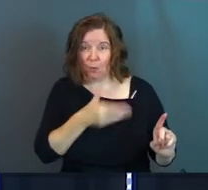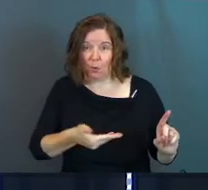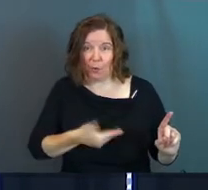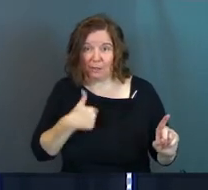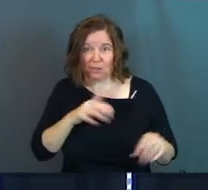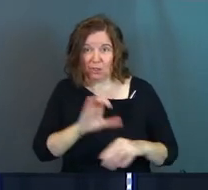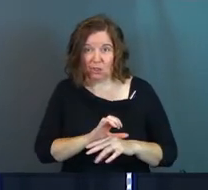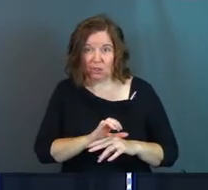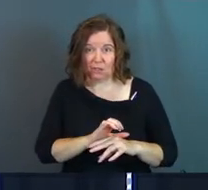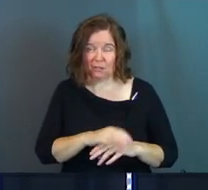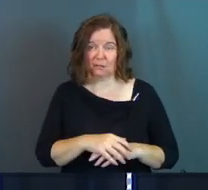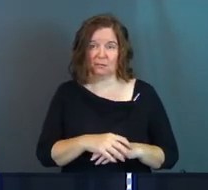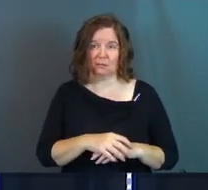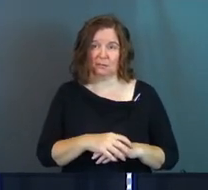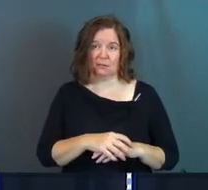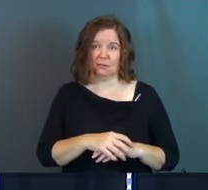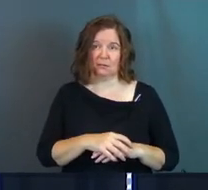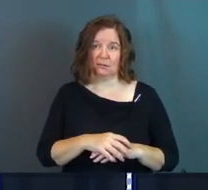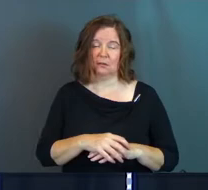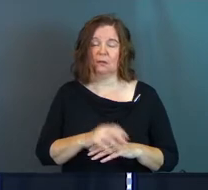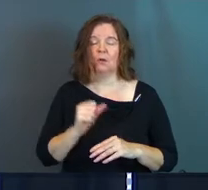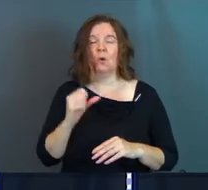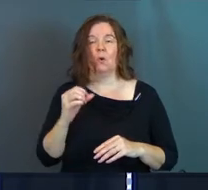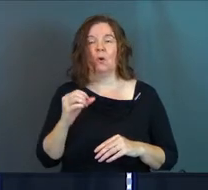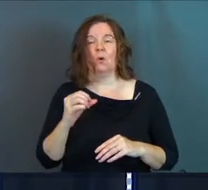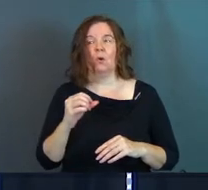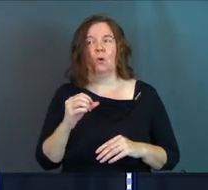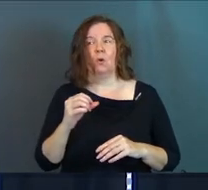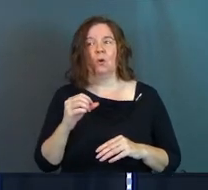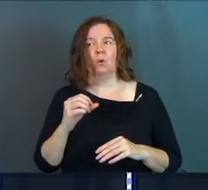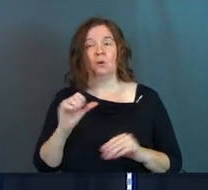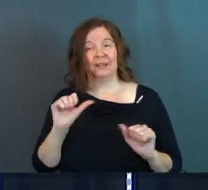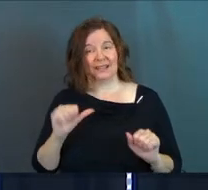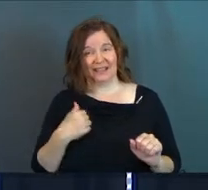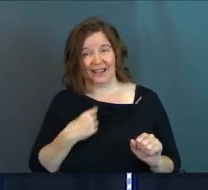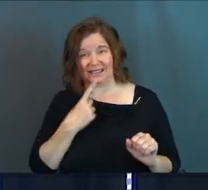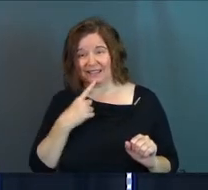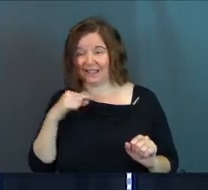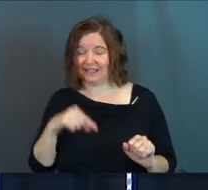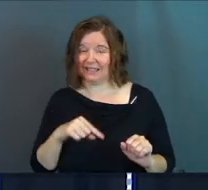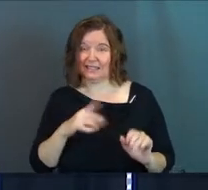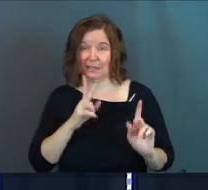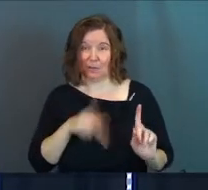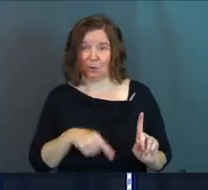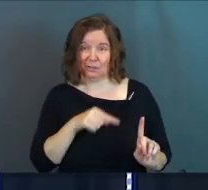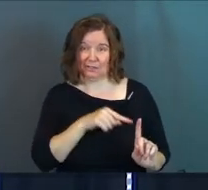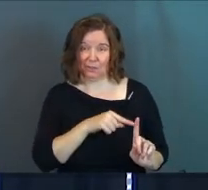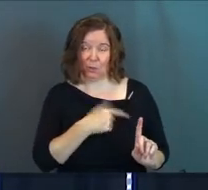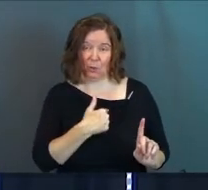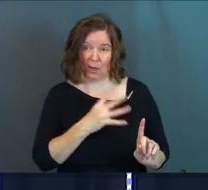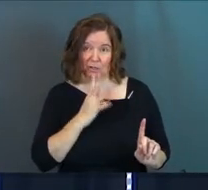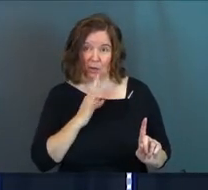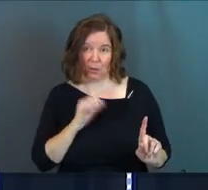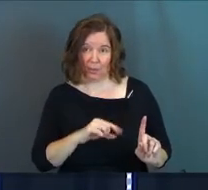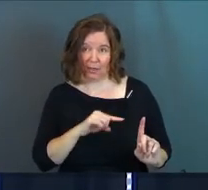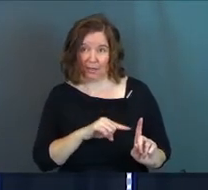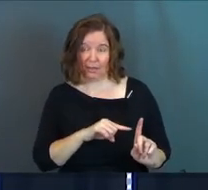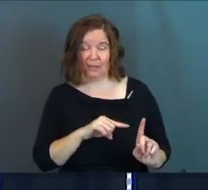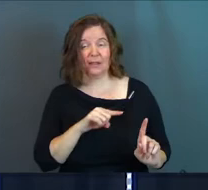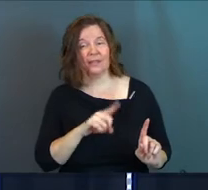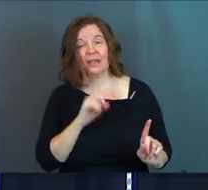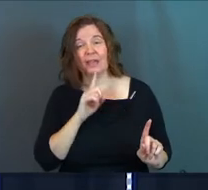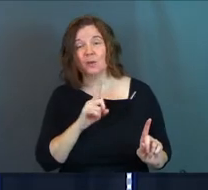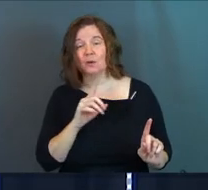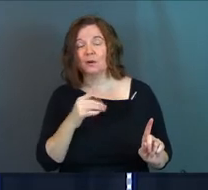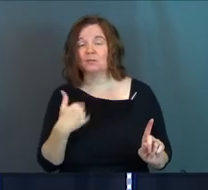welcome in this church. So, can I just say, this individual who I talk with, they